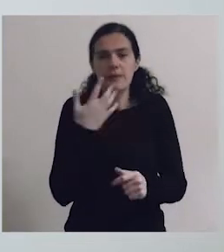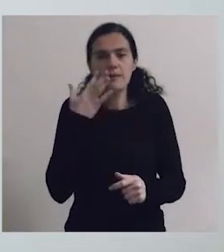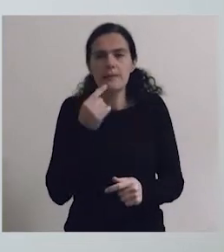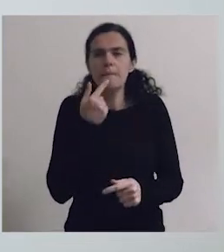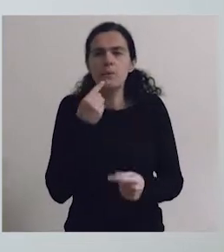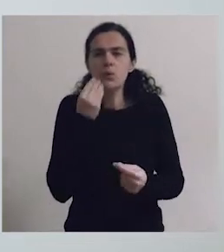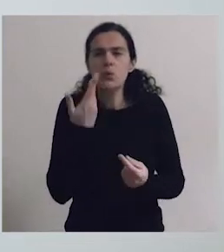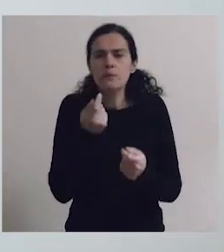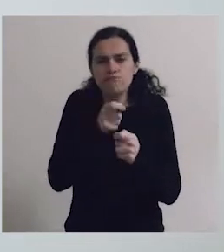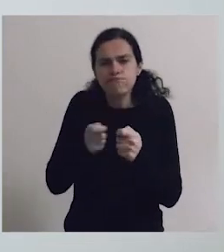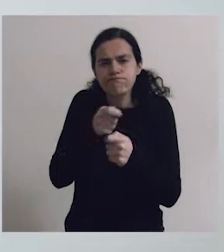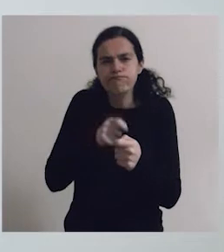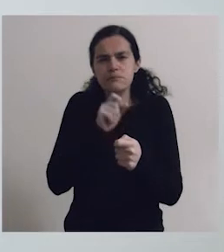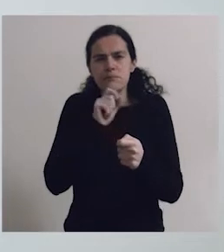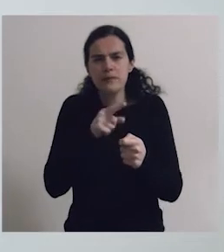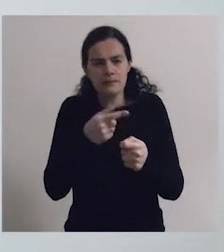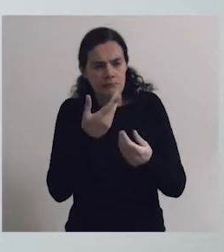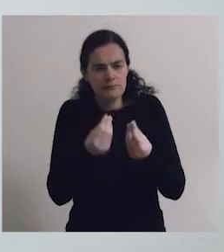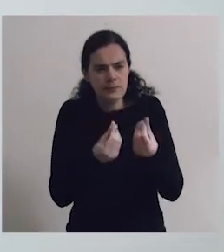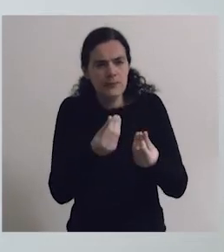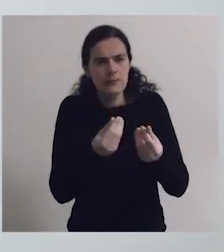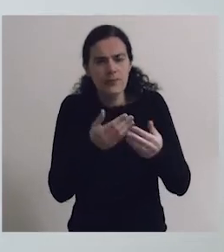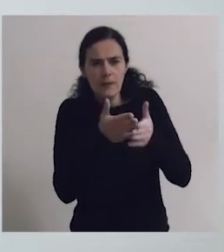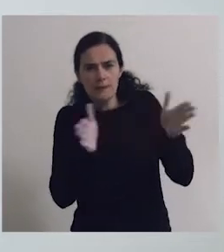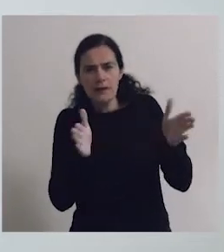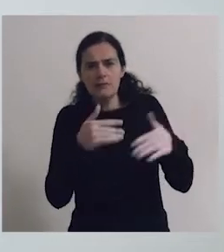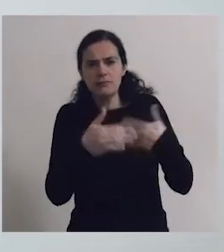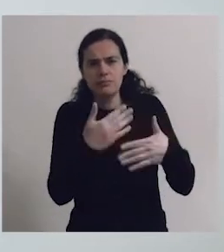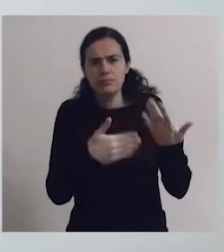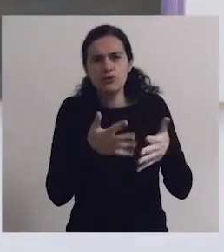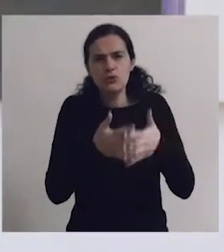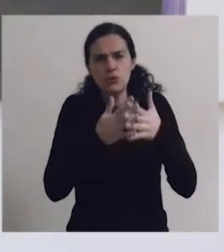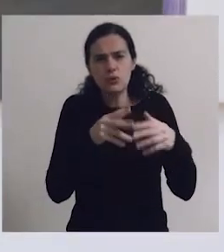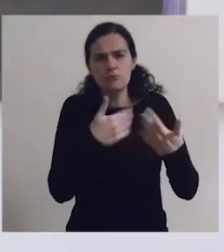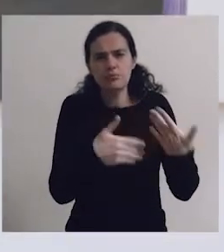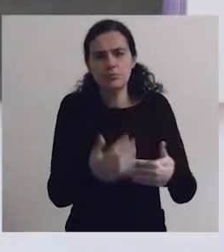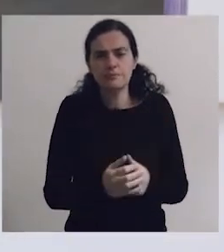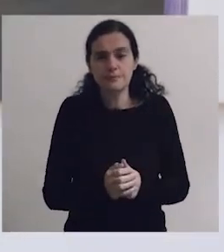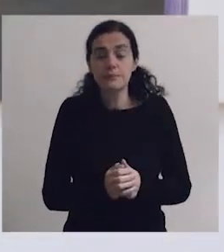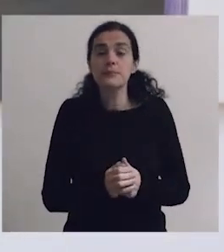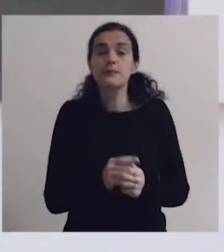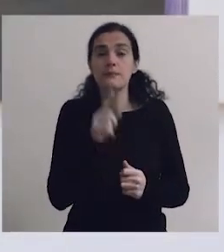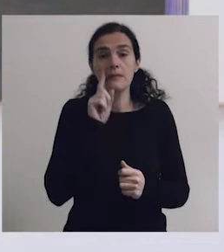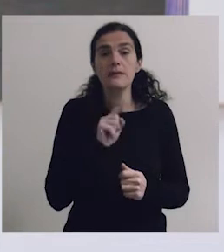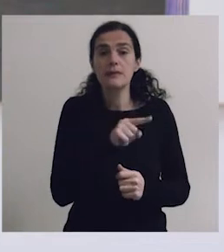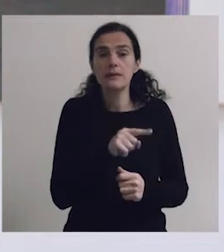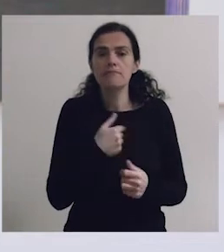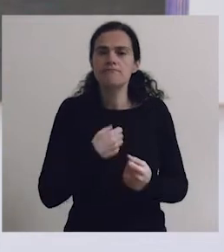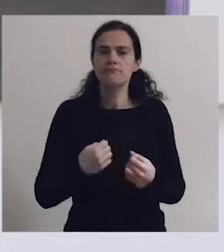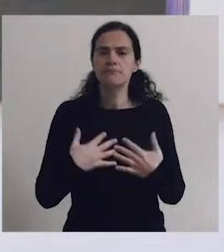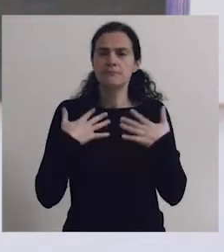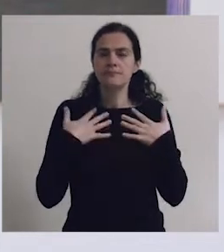out how a sculpture can be an open, fluid structure. Here, she's